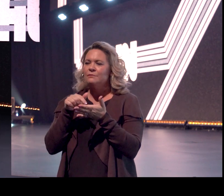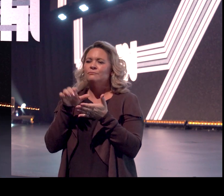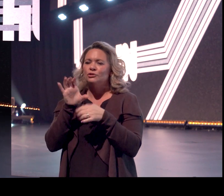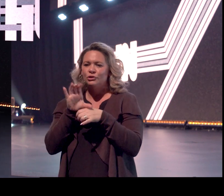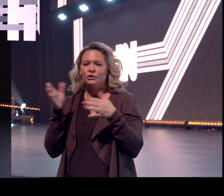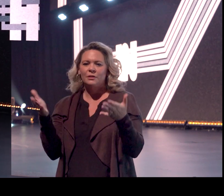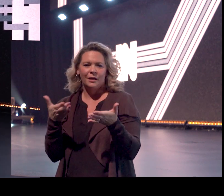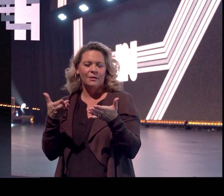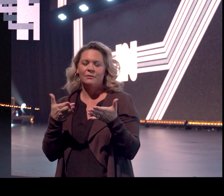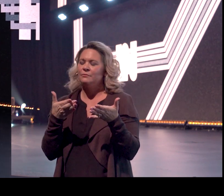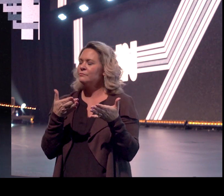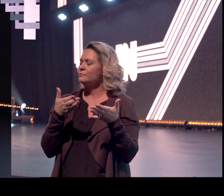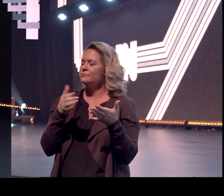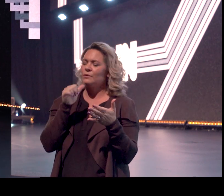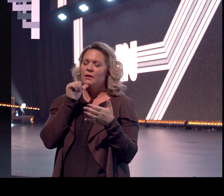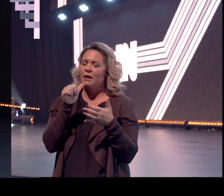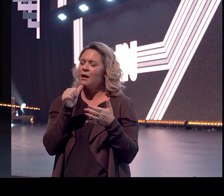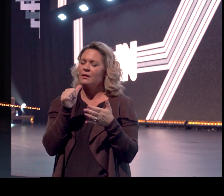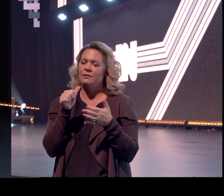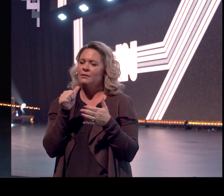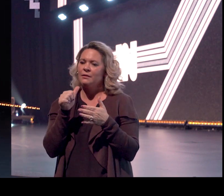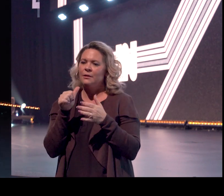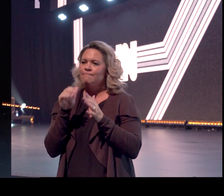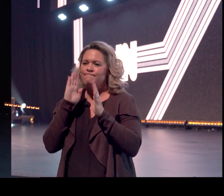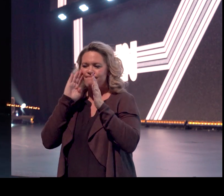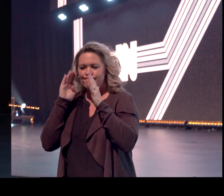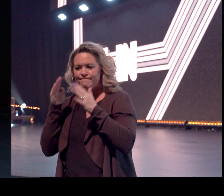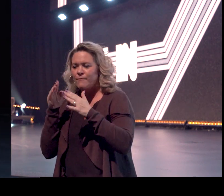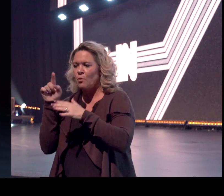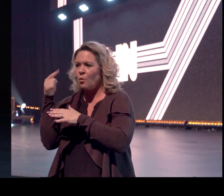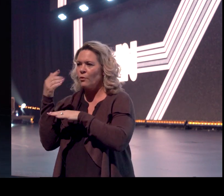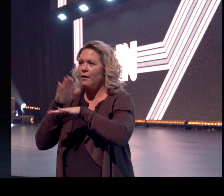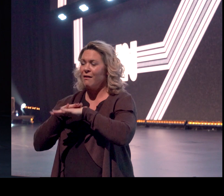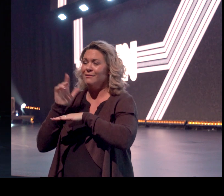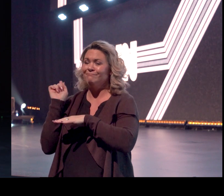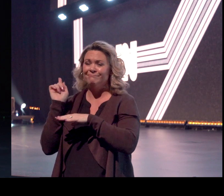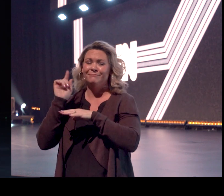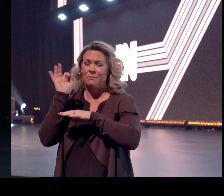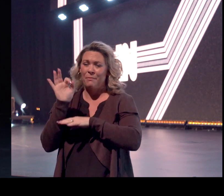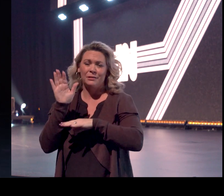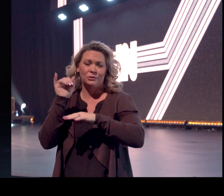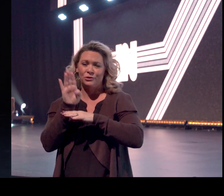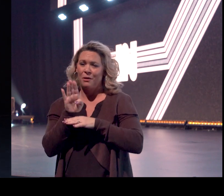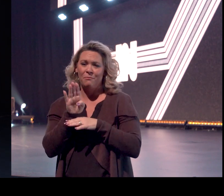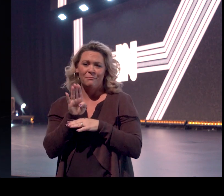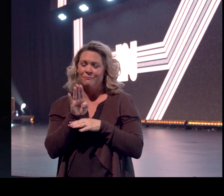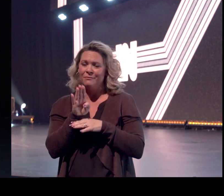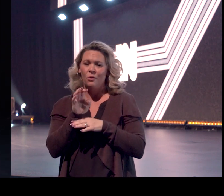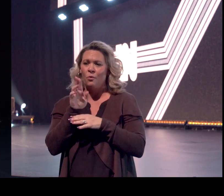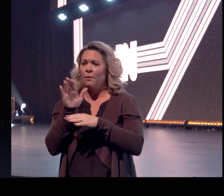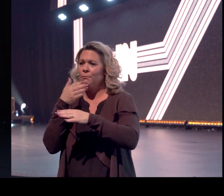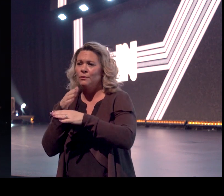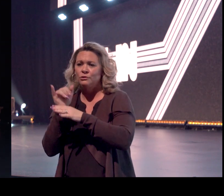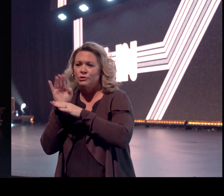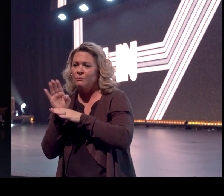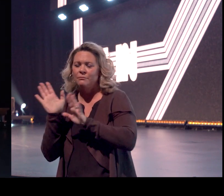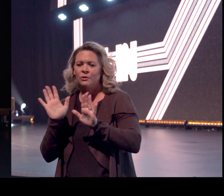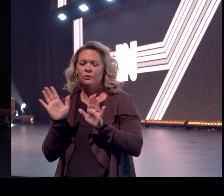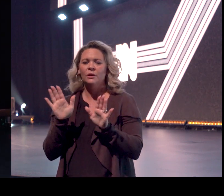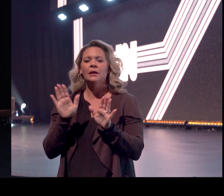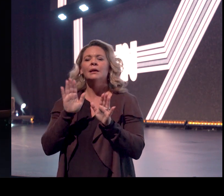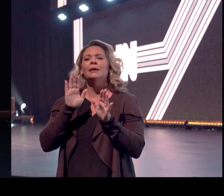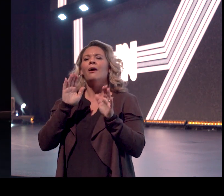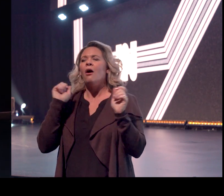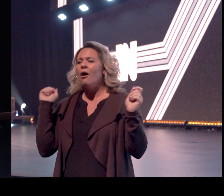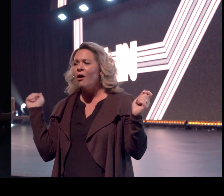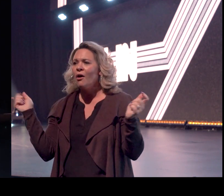And that's why this church can never, ever, ever be about me. Or any role around here, any person on your campus ever.